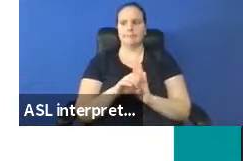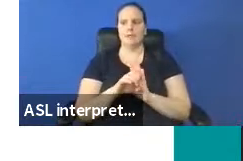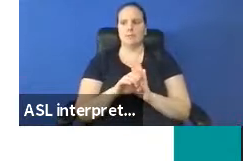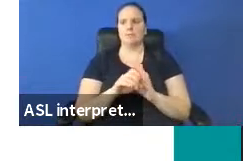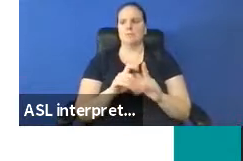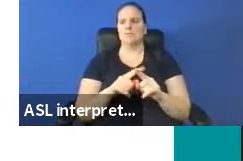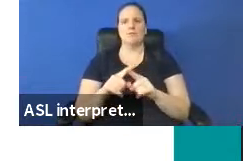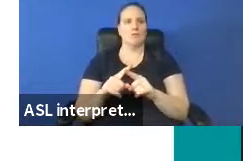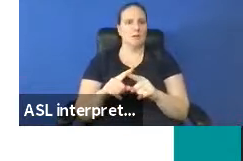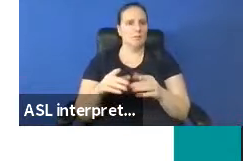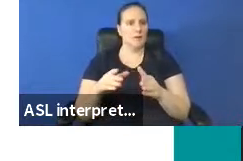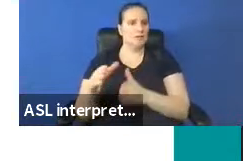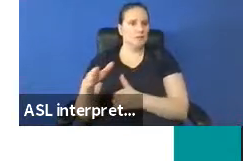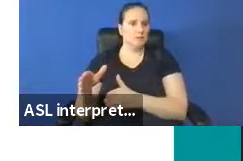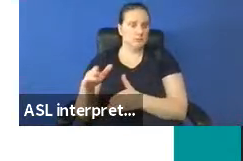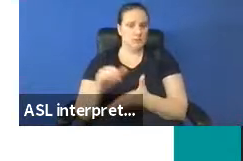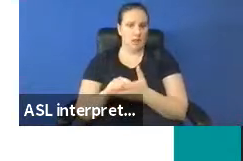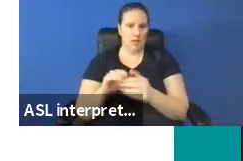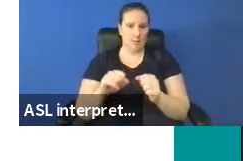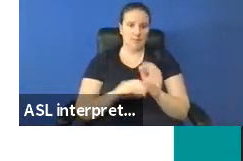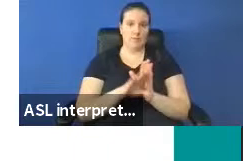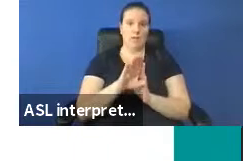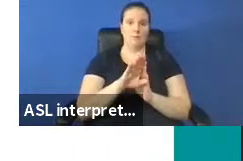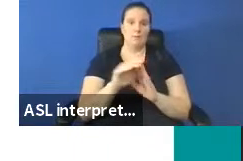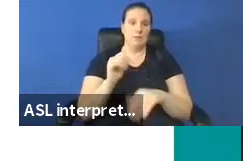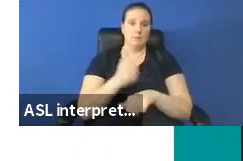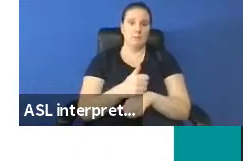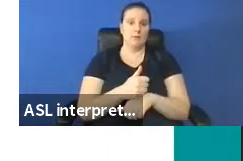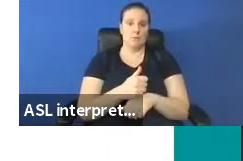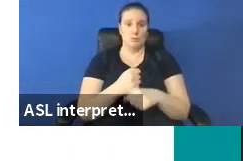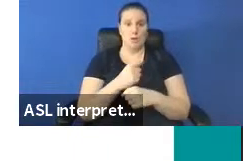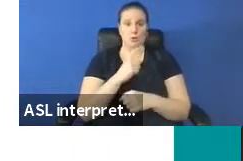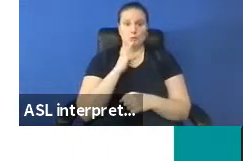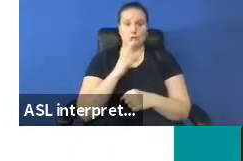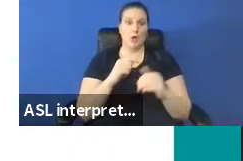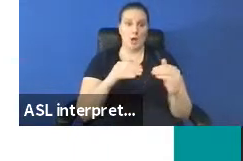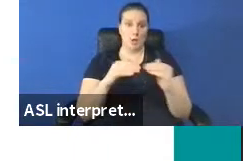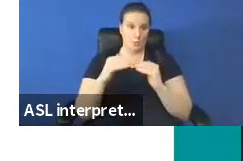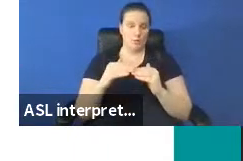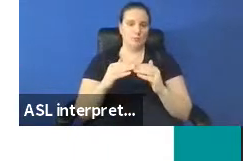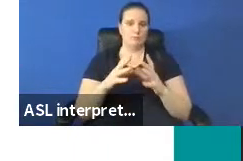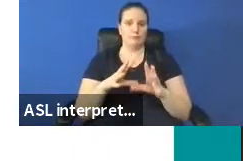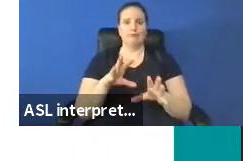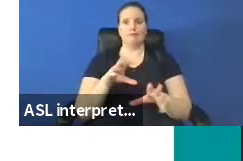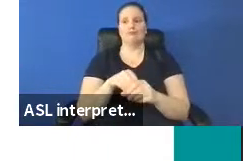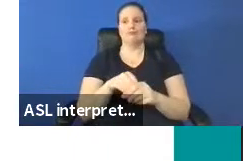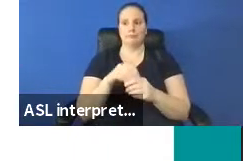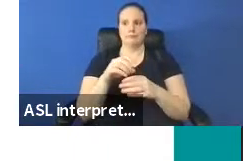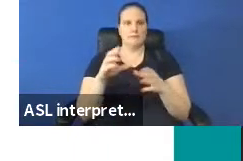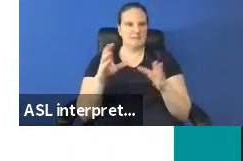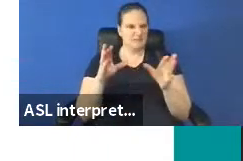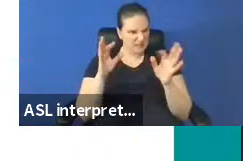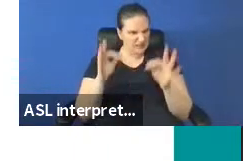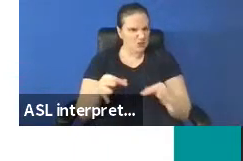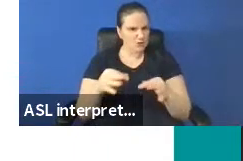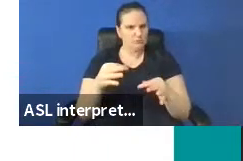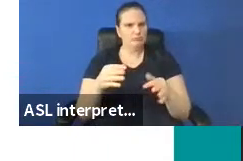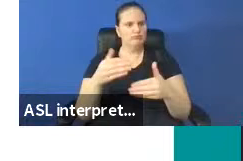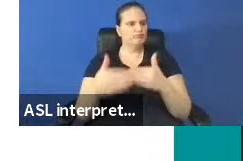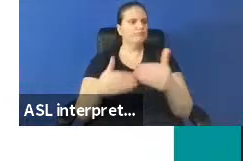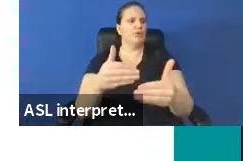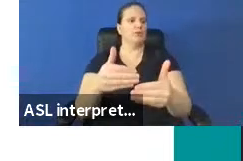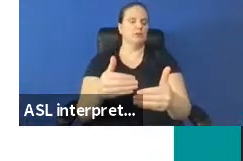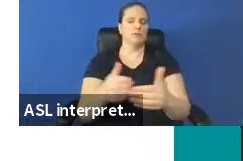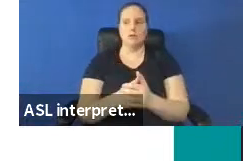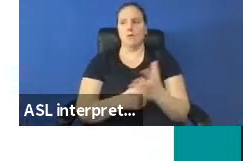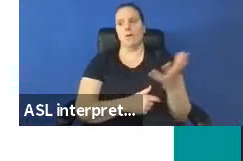different mechanisms that can be developed and implemented to ensure that equity is integrated into the decision-making process. So we